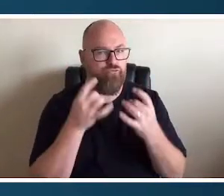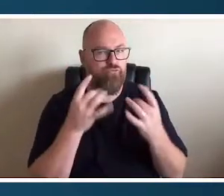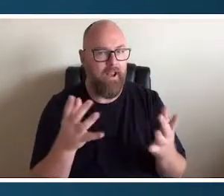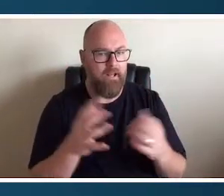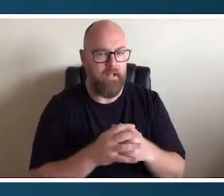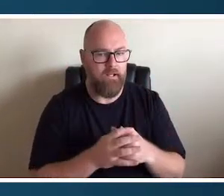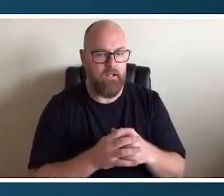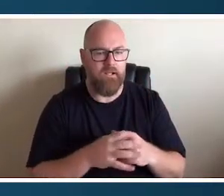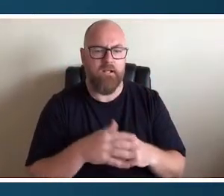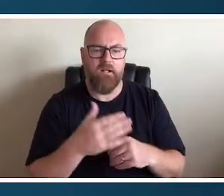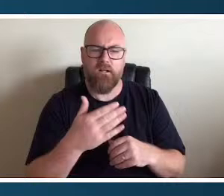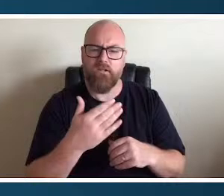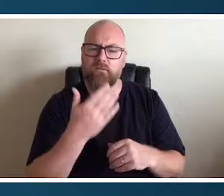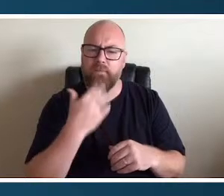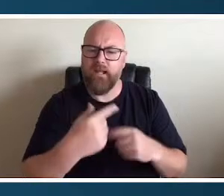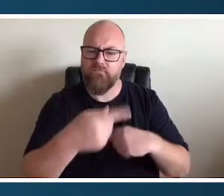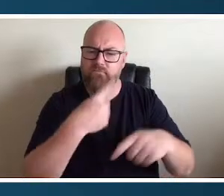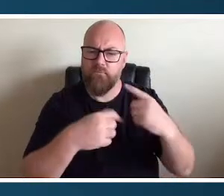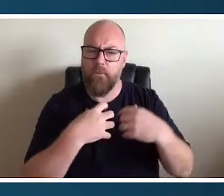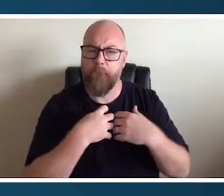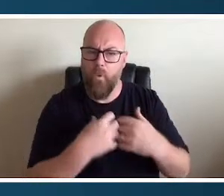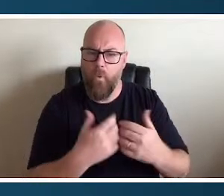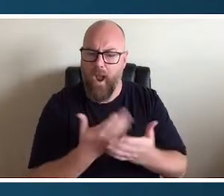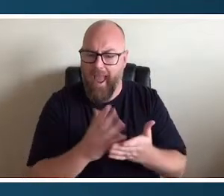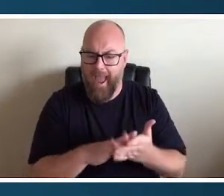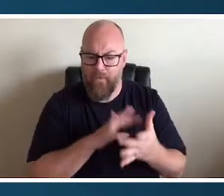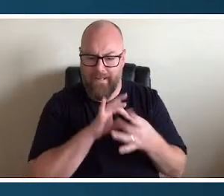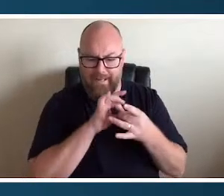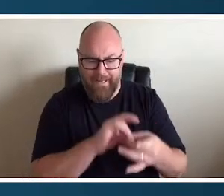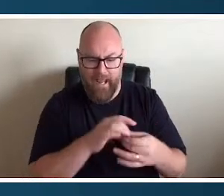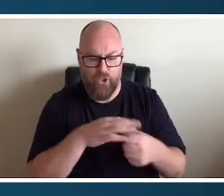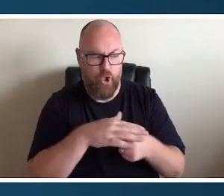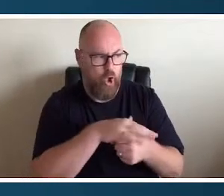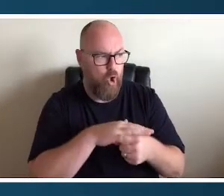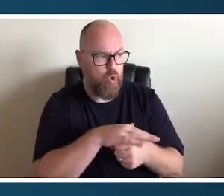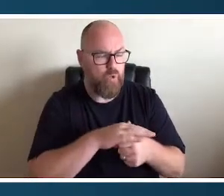that engaging in the localization discussion that we've had